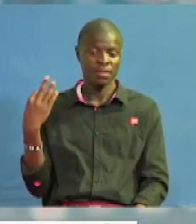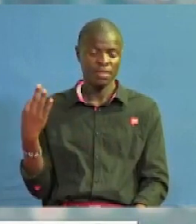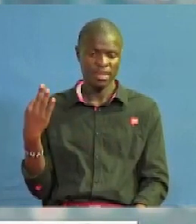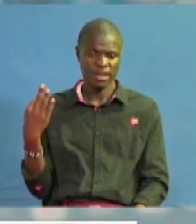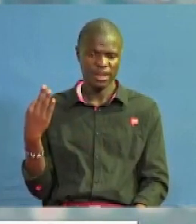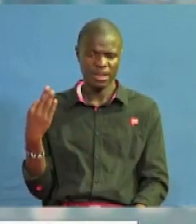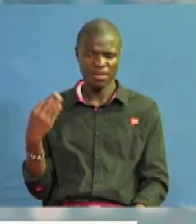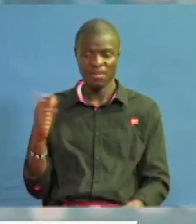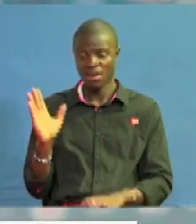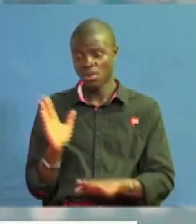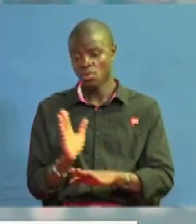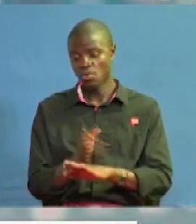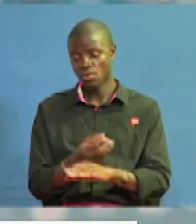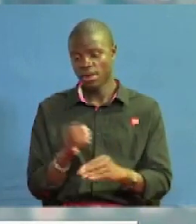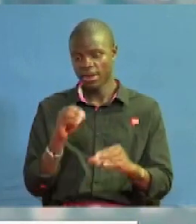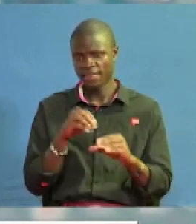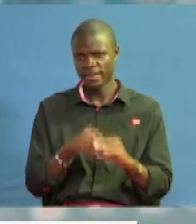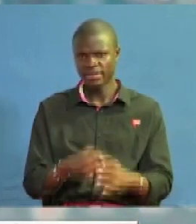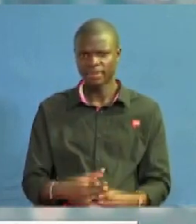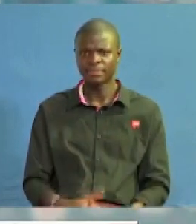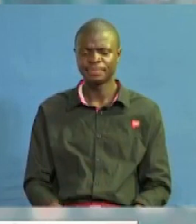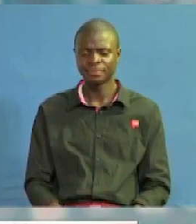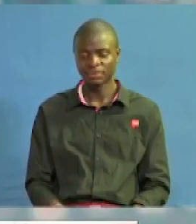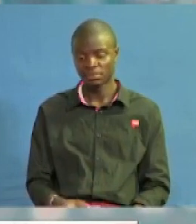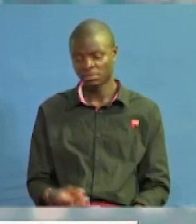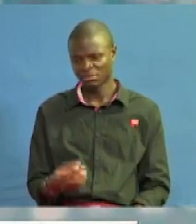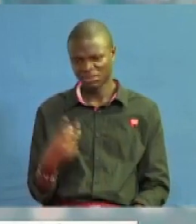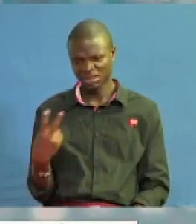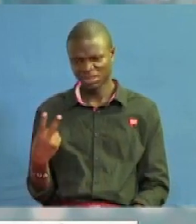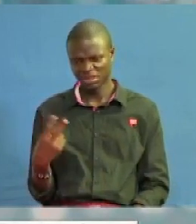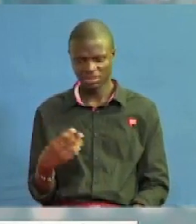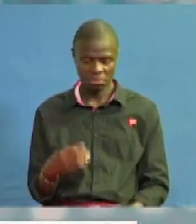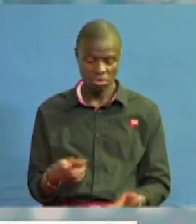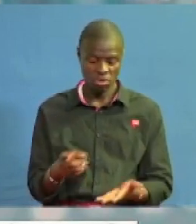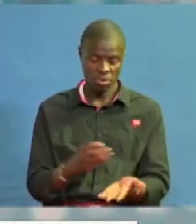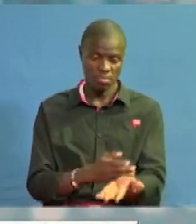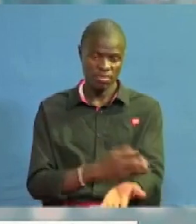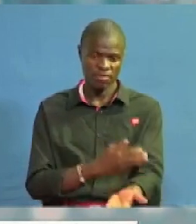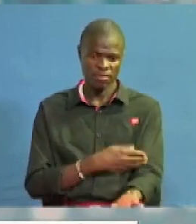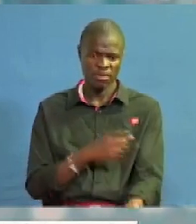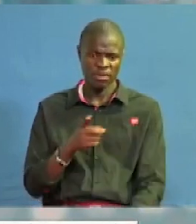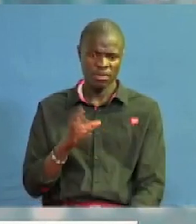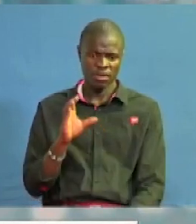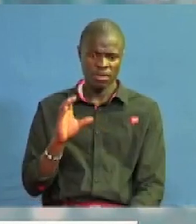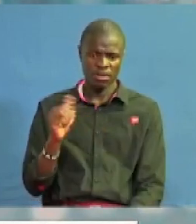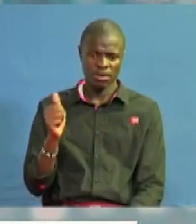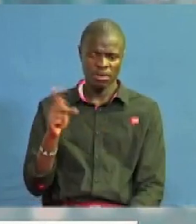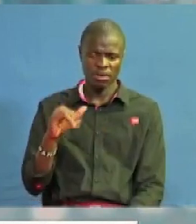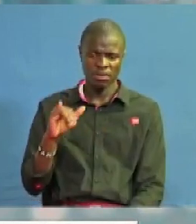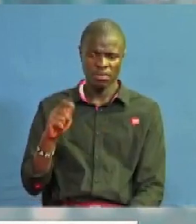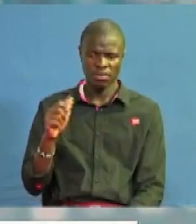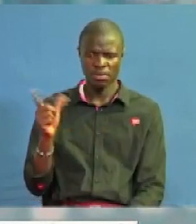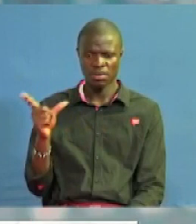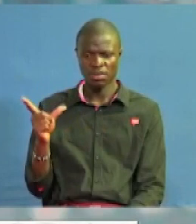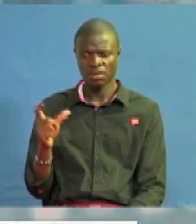qualities of a good investment. One, preserve your capital. Two, give you income. And three, grow your capital. Now, when you talk